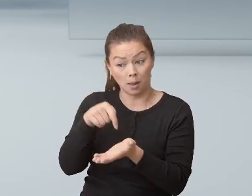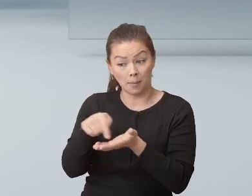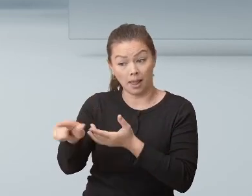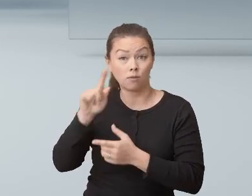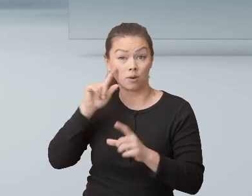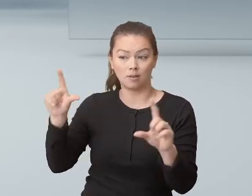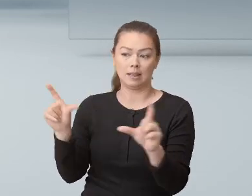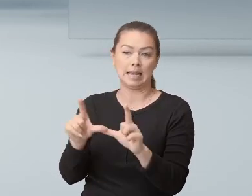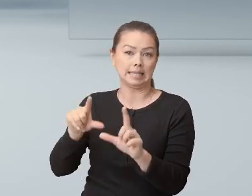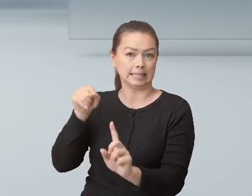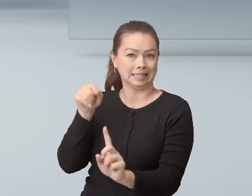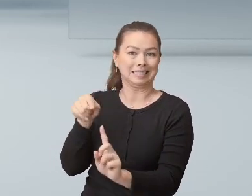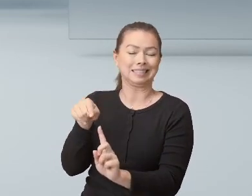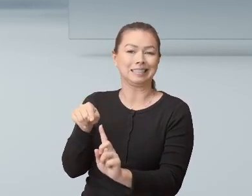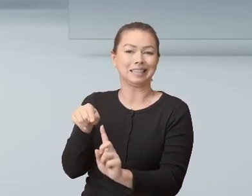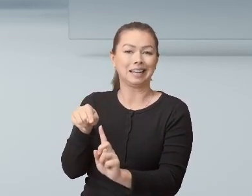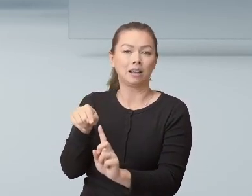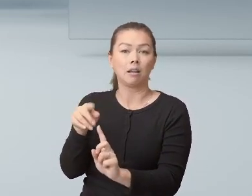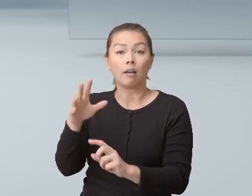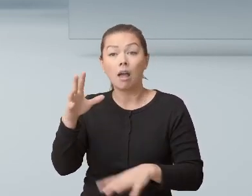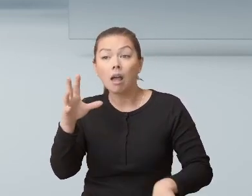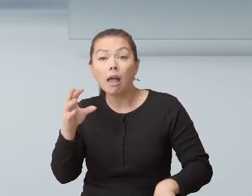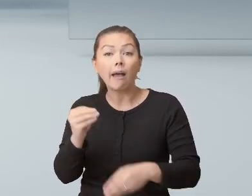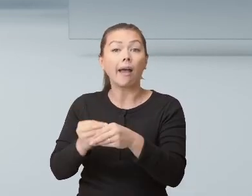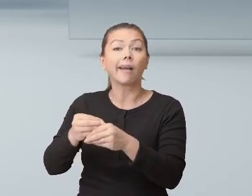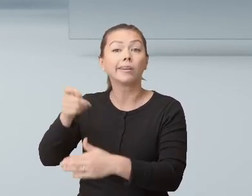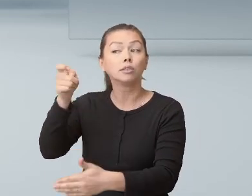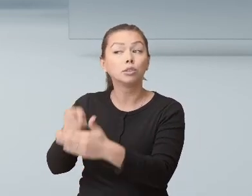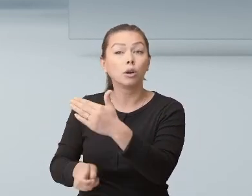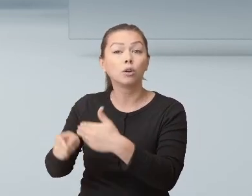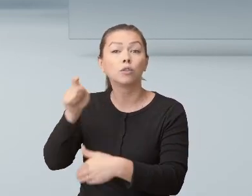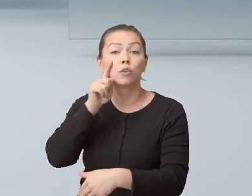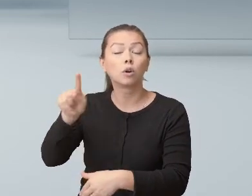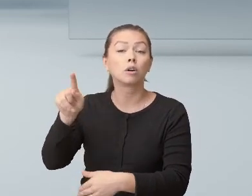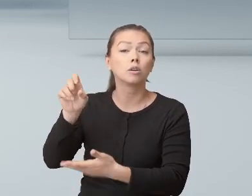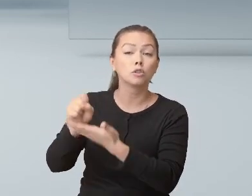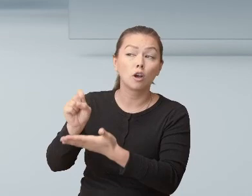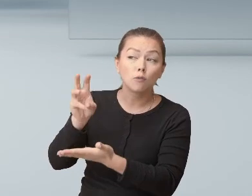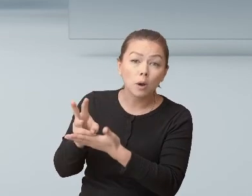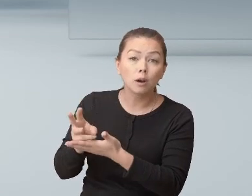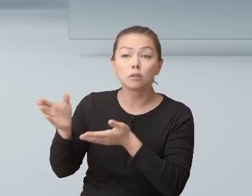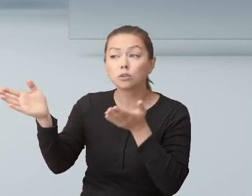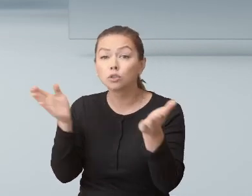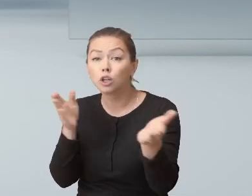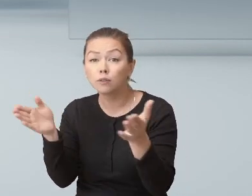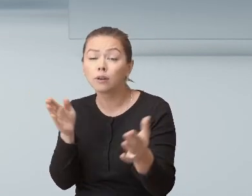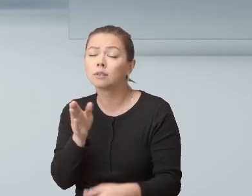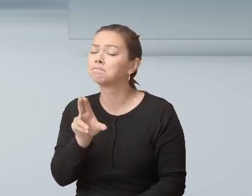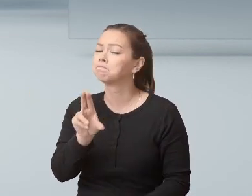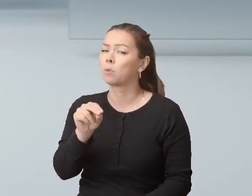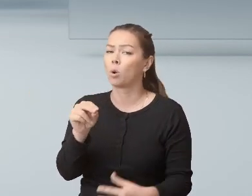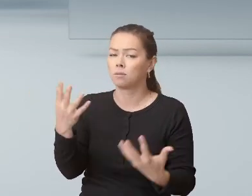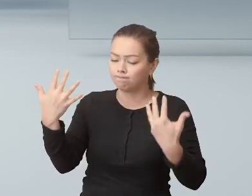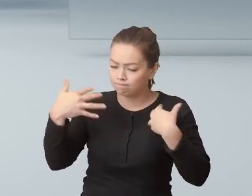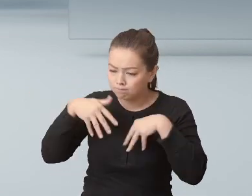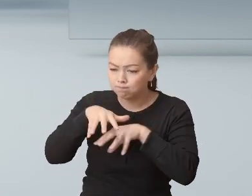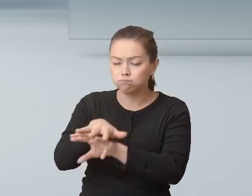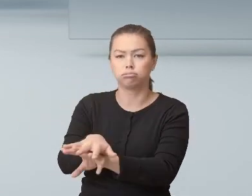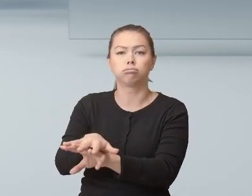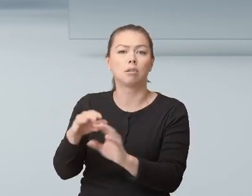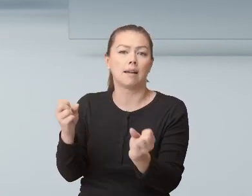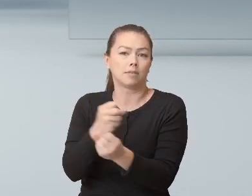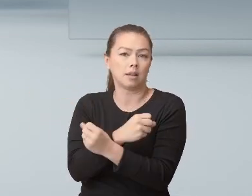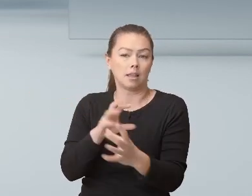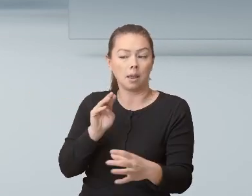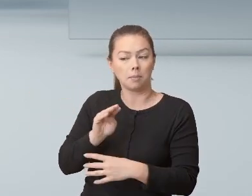the software on the server, the box, or the hardware. All that stuff, security, everything's covered by Microsoft just for the price